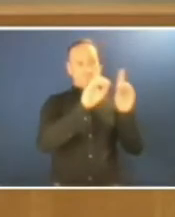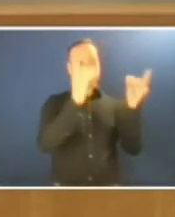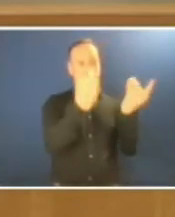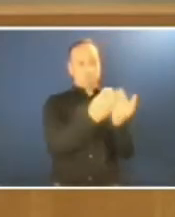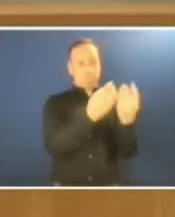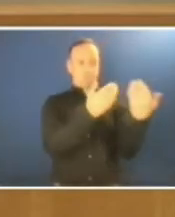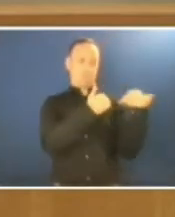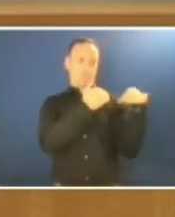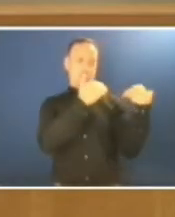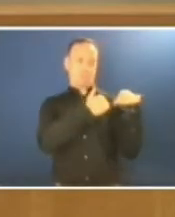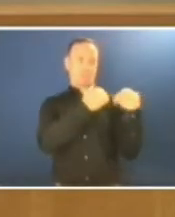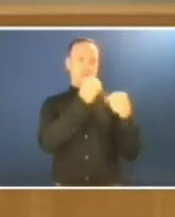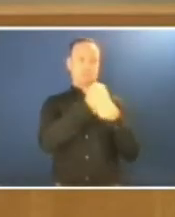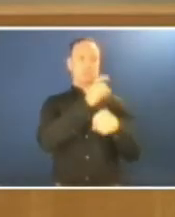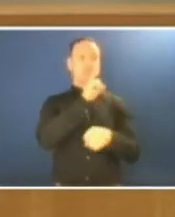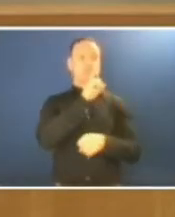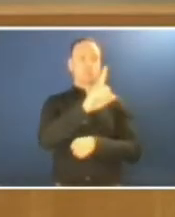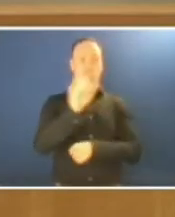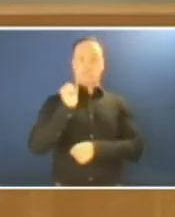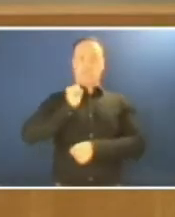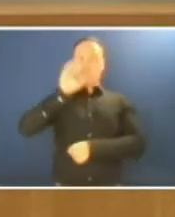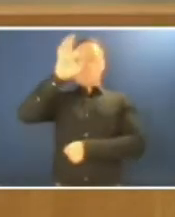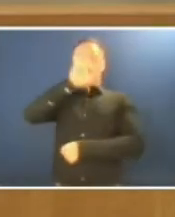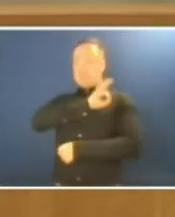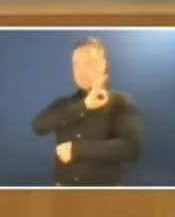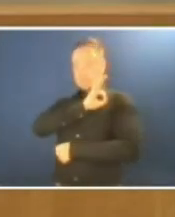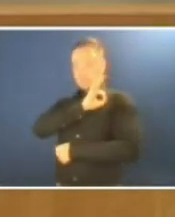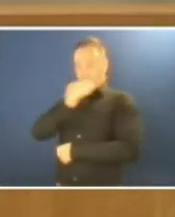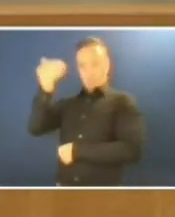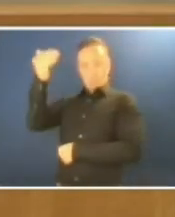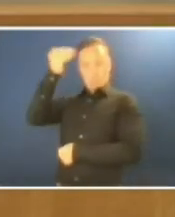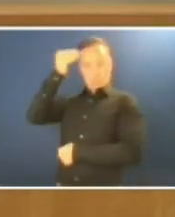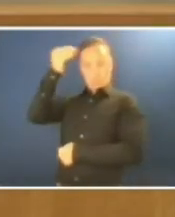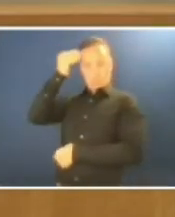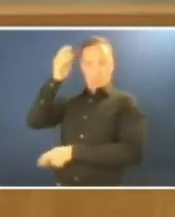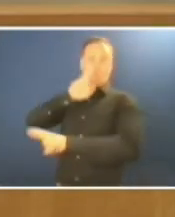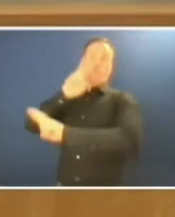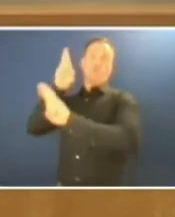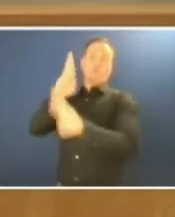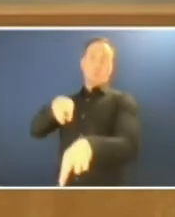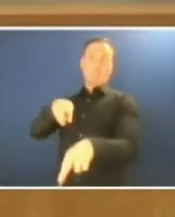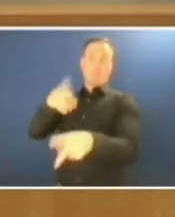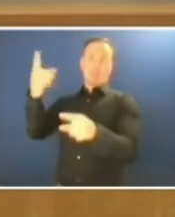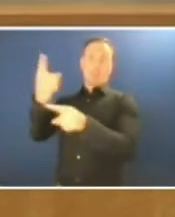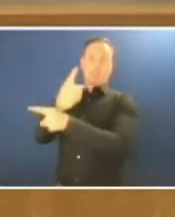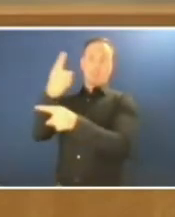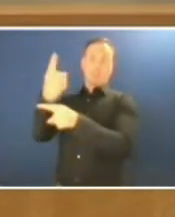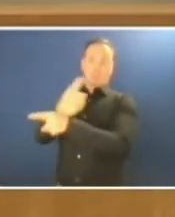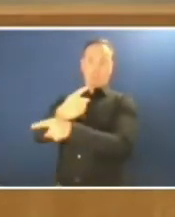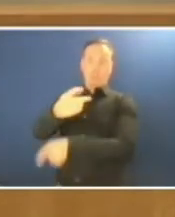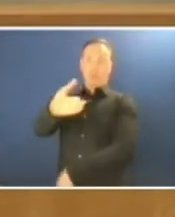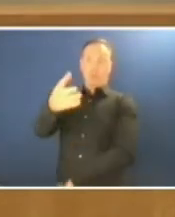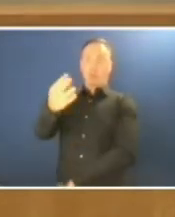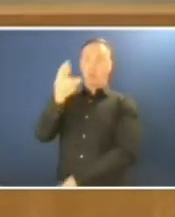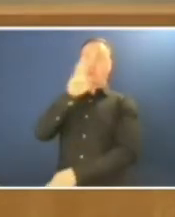staff know how to respond and how to respond appropriately when they receive such a report.